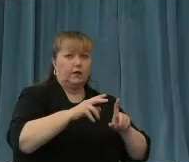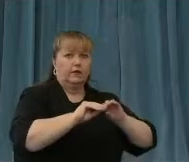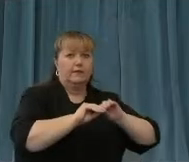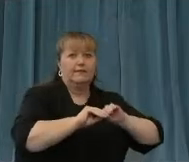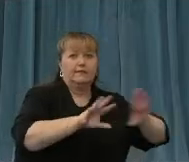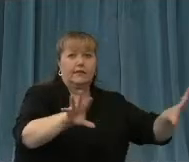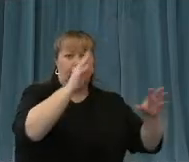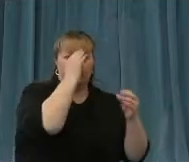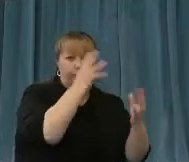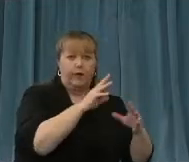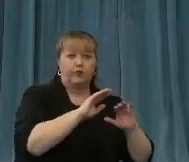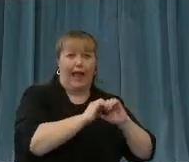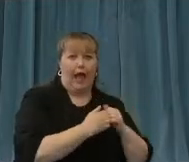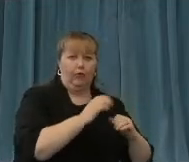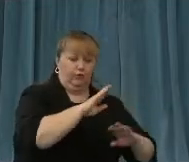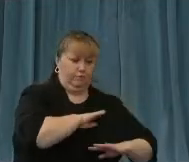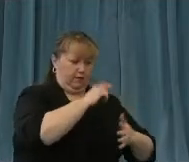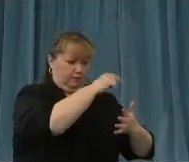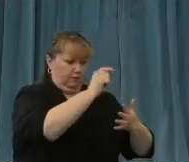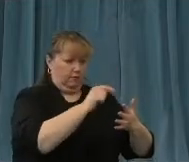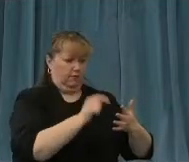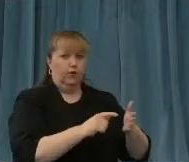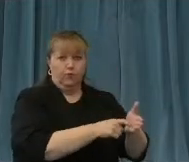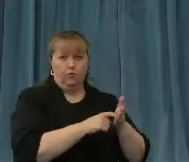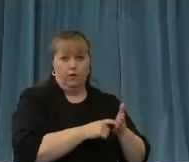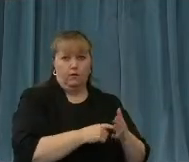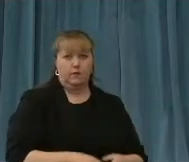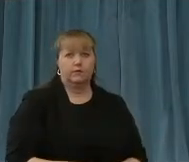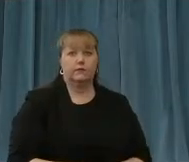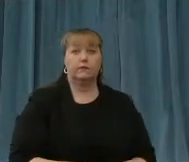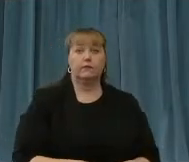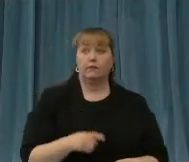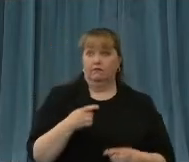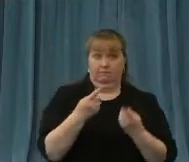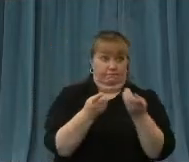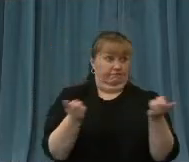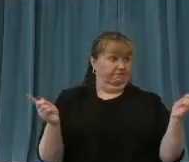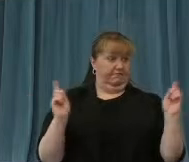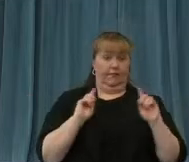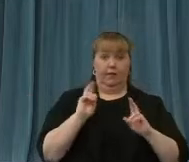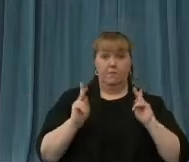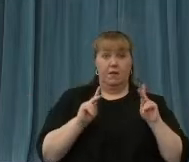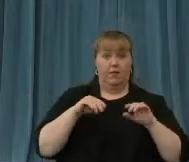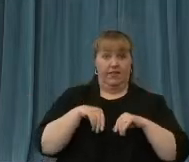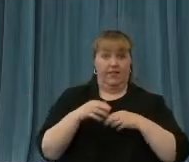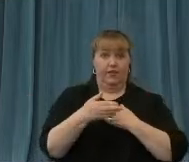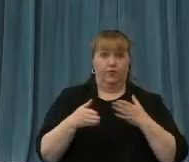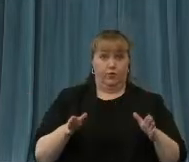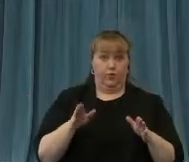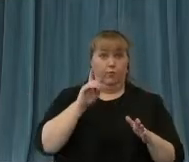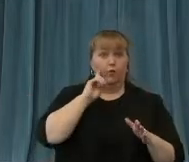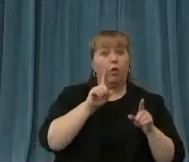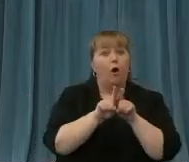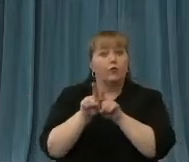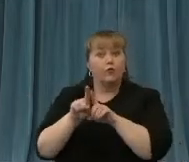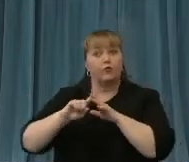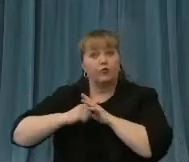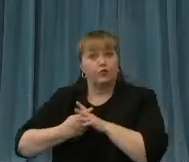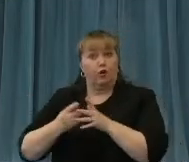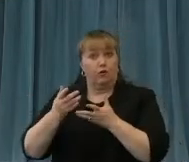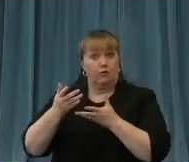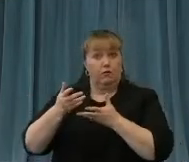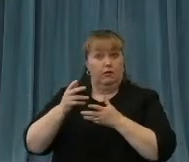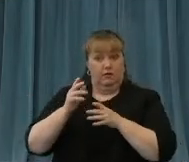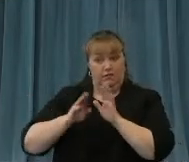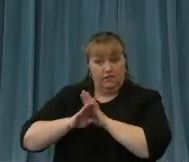works, the phase one implementation. The team of experts you see around me will also be reviewing phase two and phase three